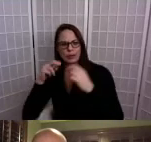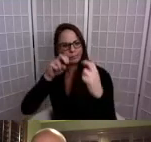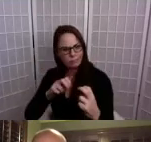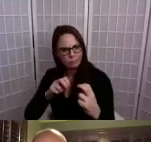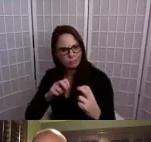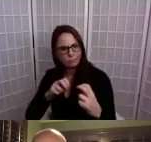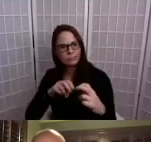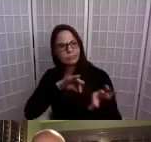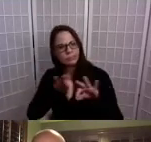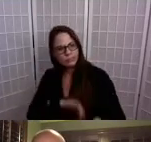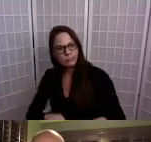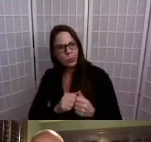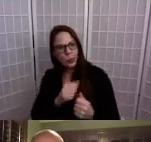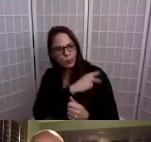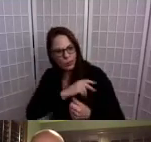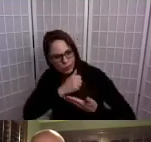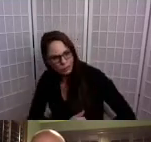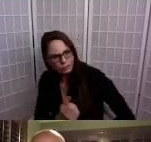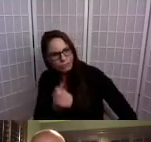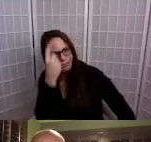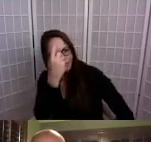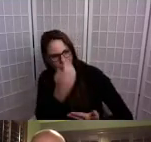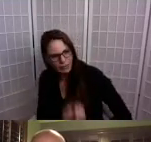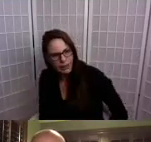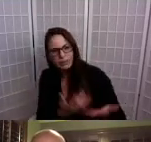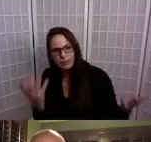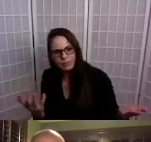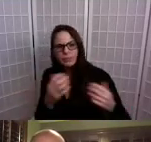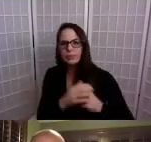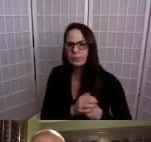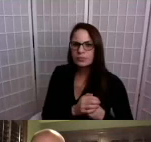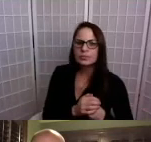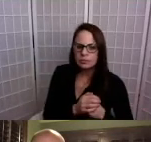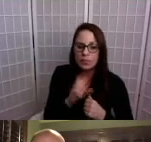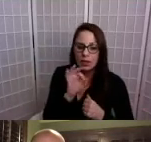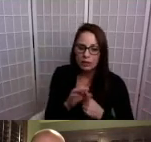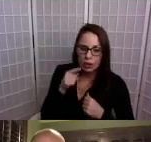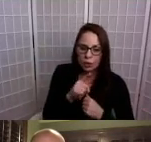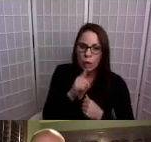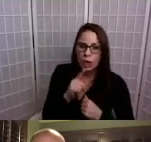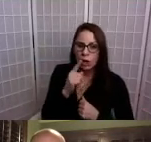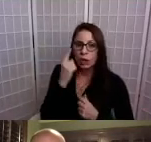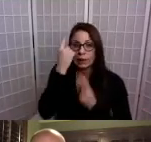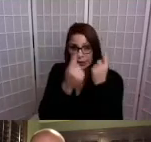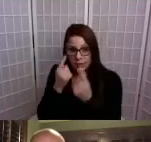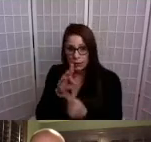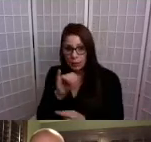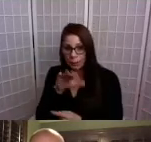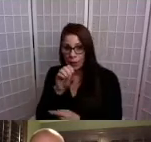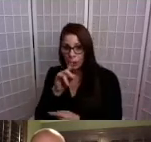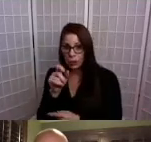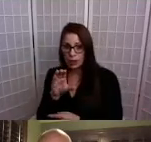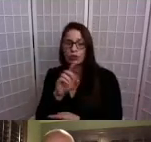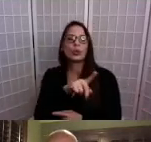patient understand what the evidence is. And if you're considering a biologic, that's a discussion you should have with